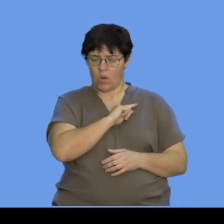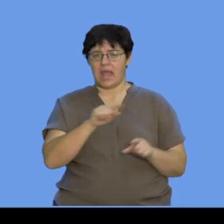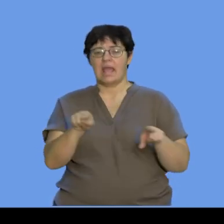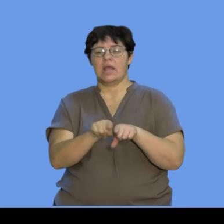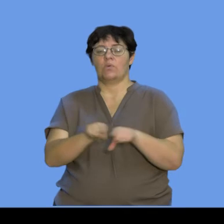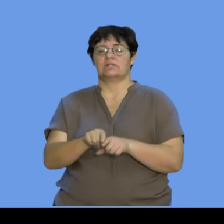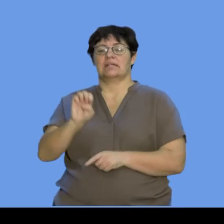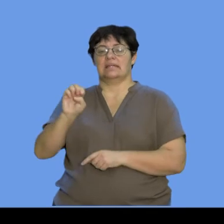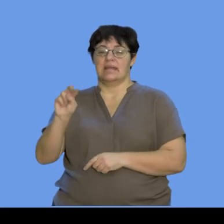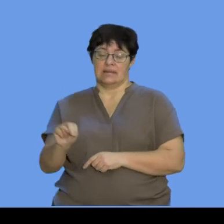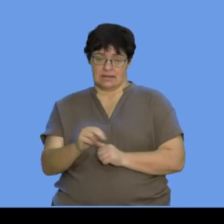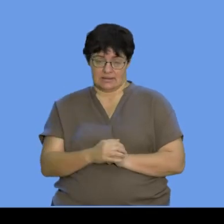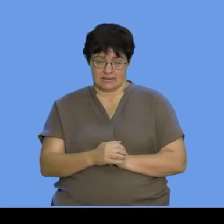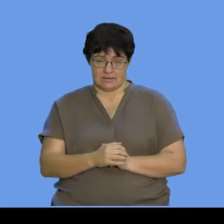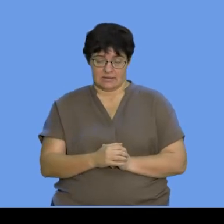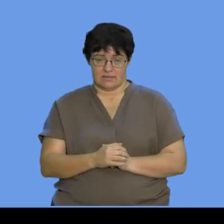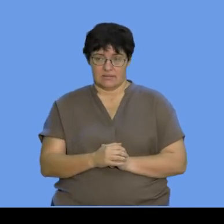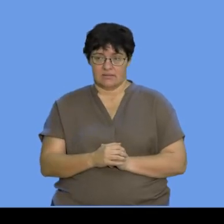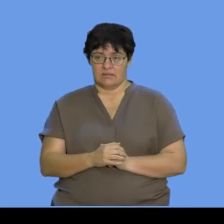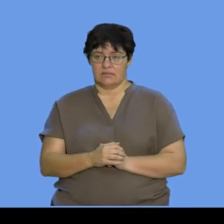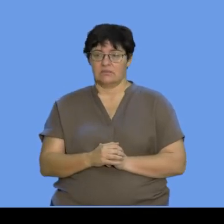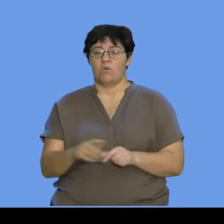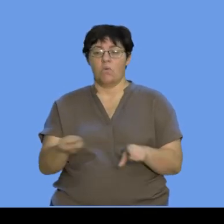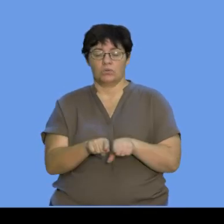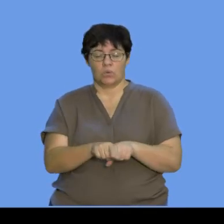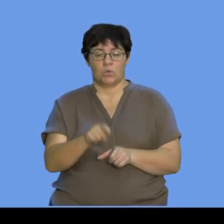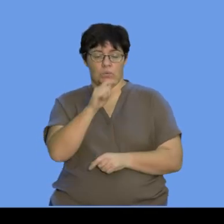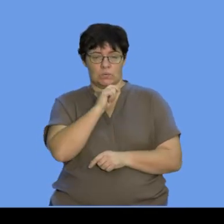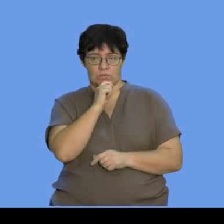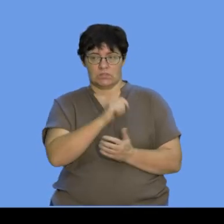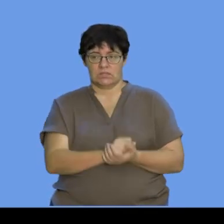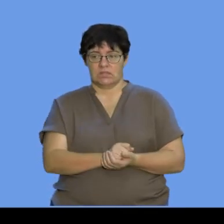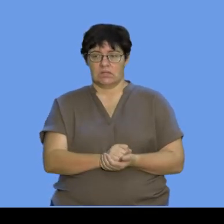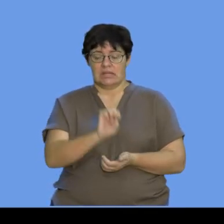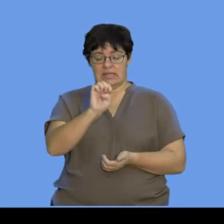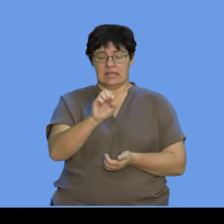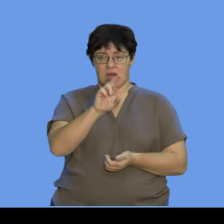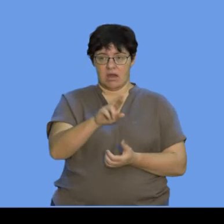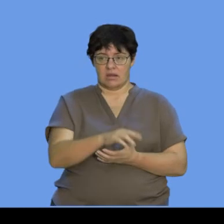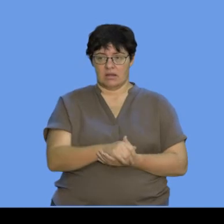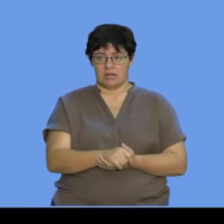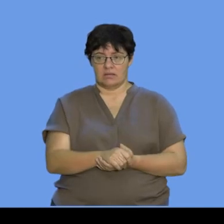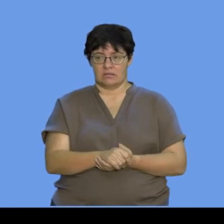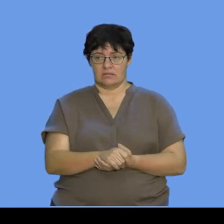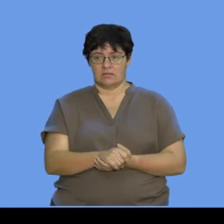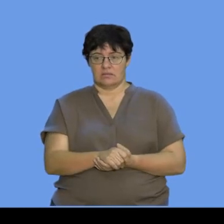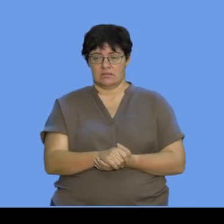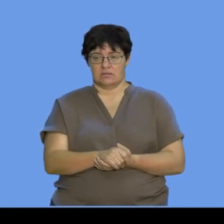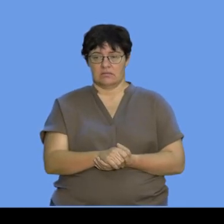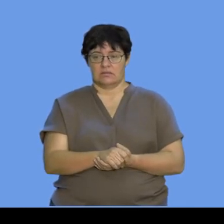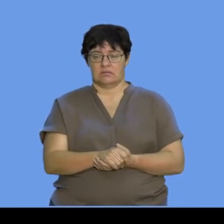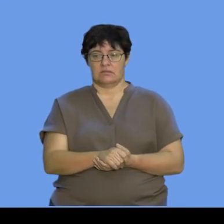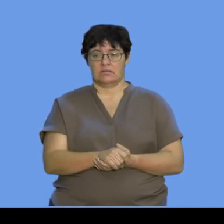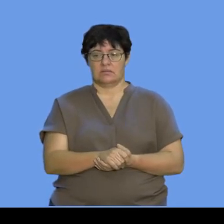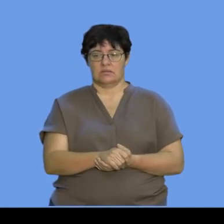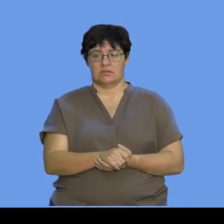is equal to En, right? And then I will also use my ER there, I need ER,